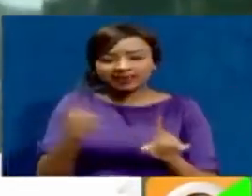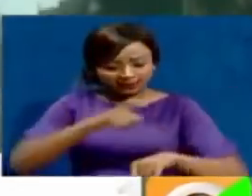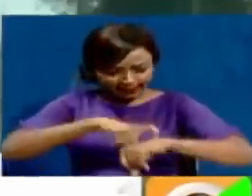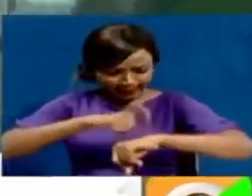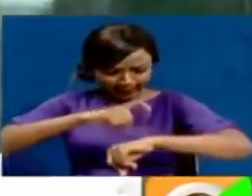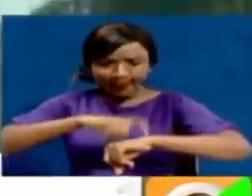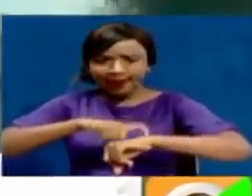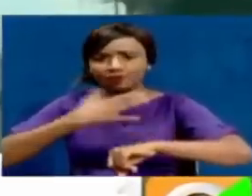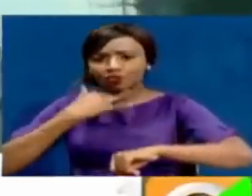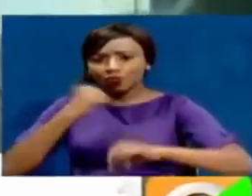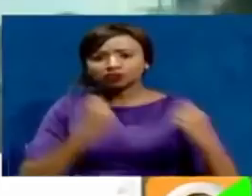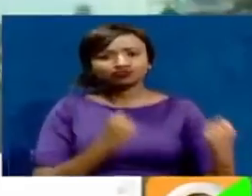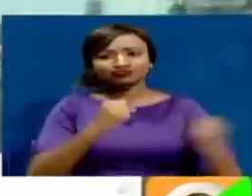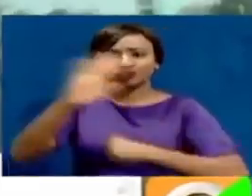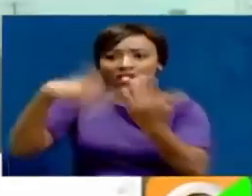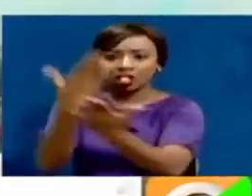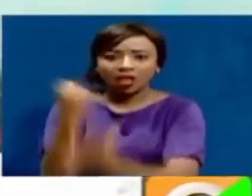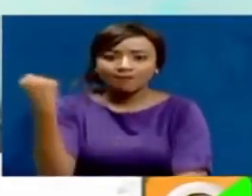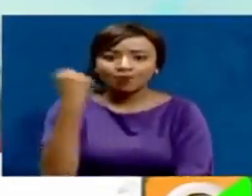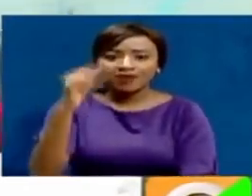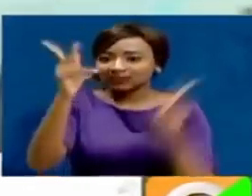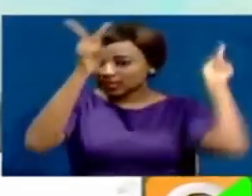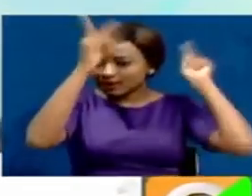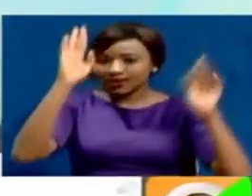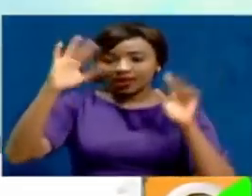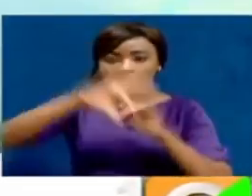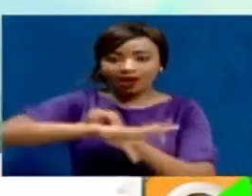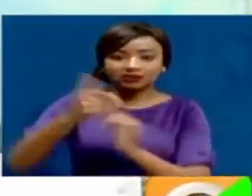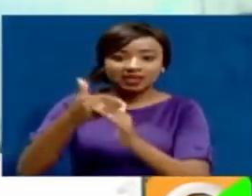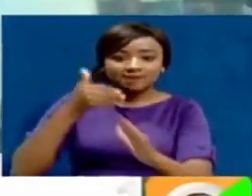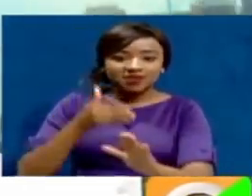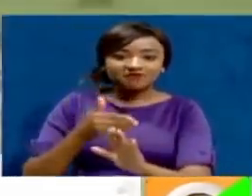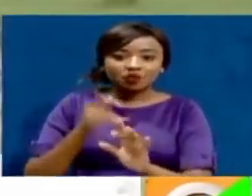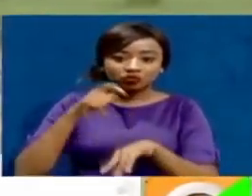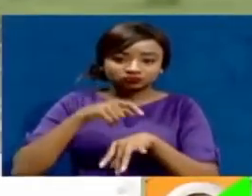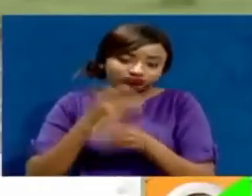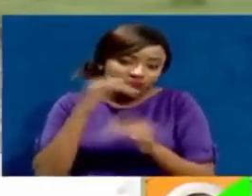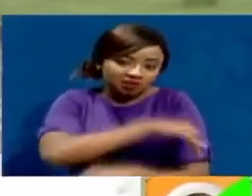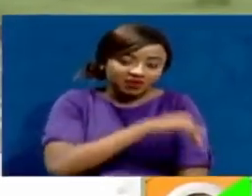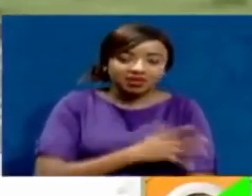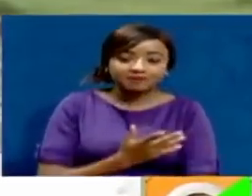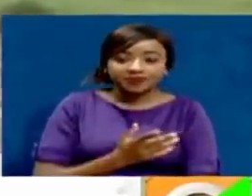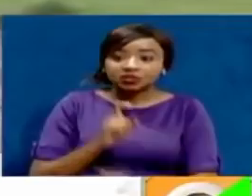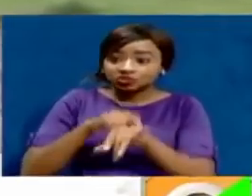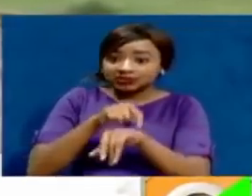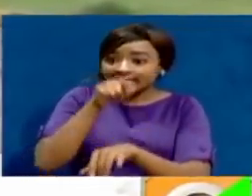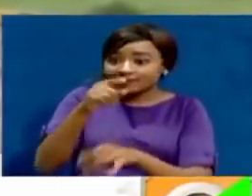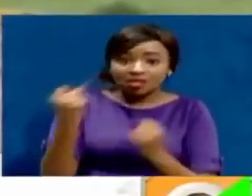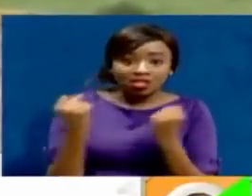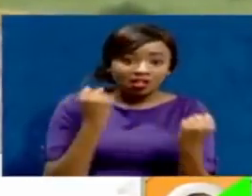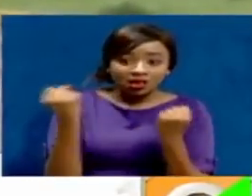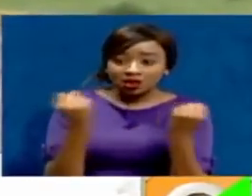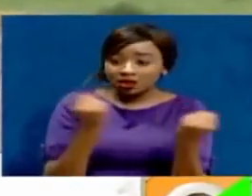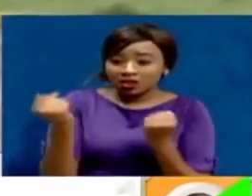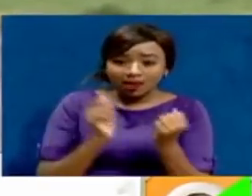against time to deliver Malala to Mumias in Kakamega County before sunset. By the time Malala's convoy